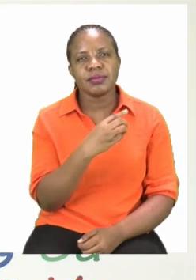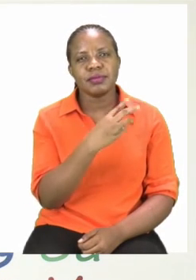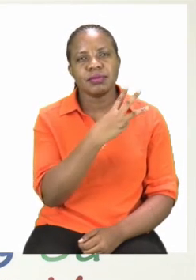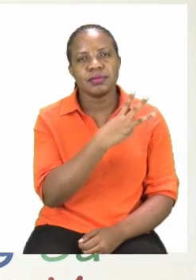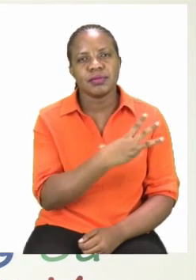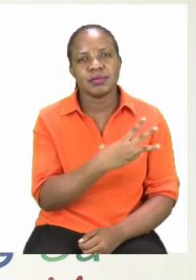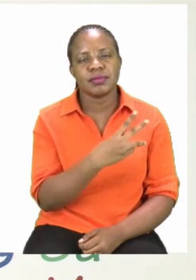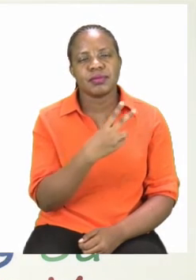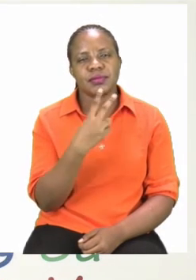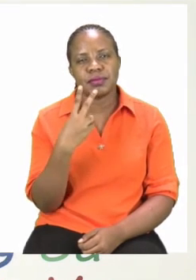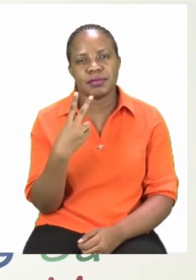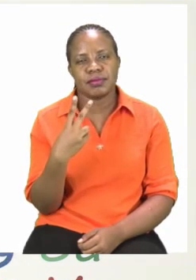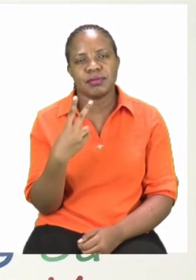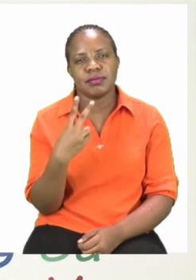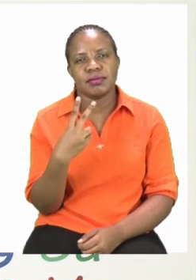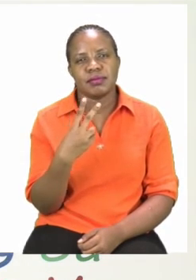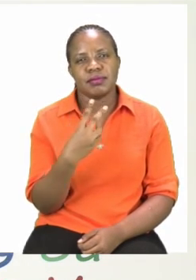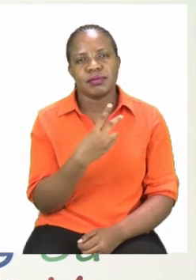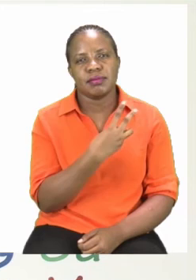32,